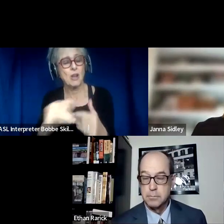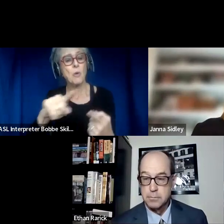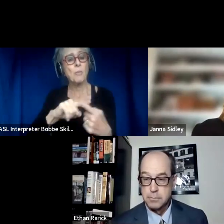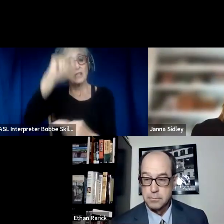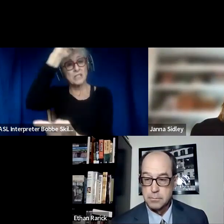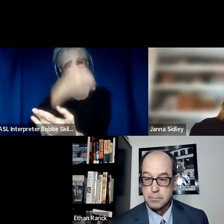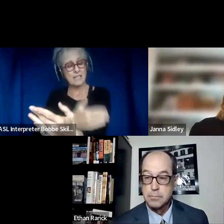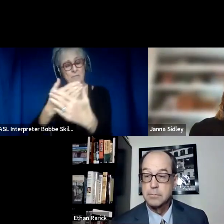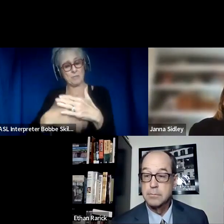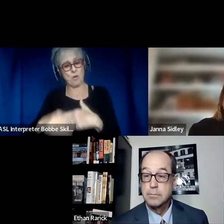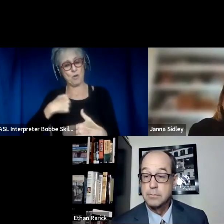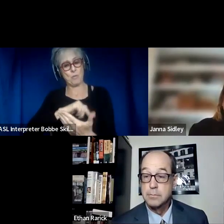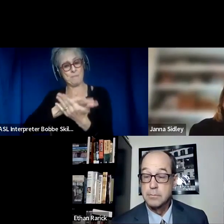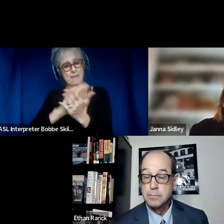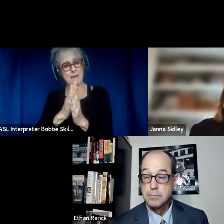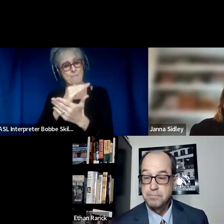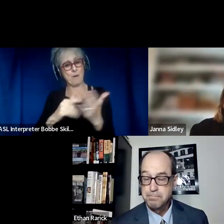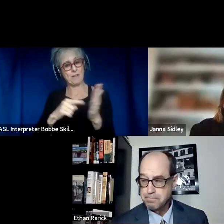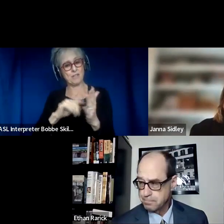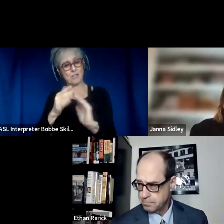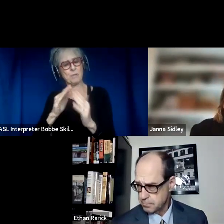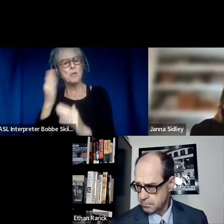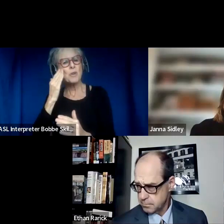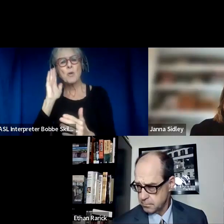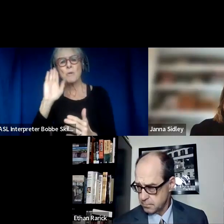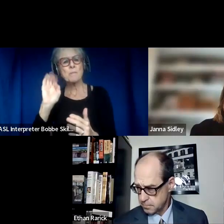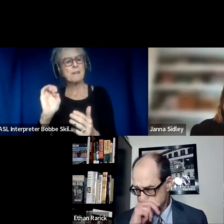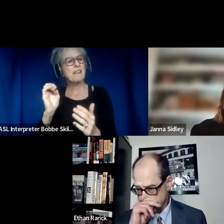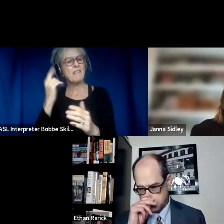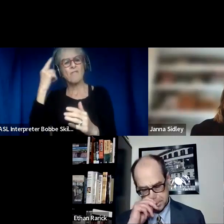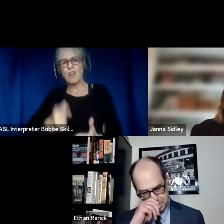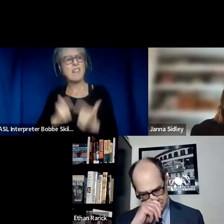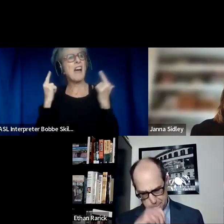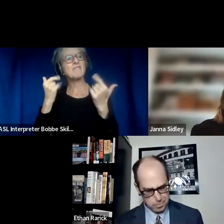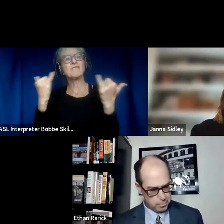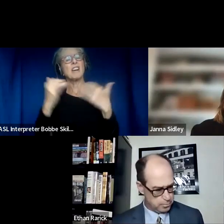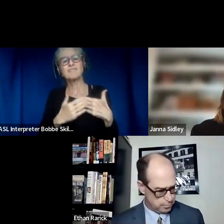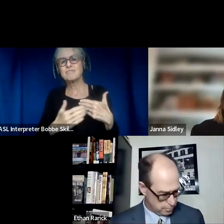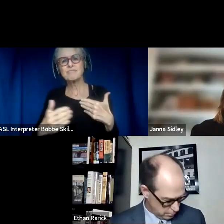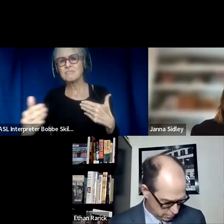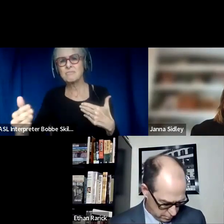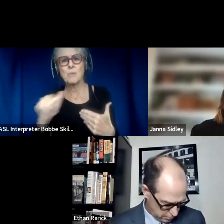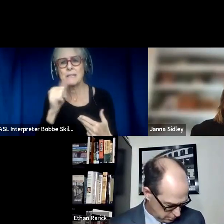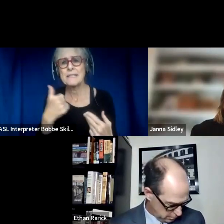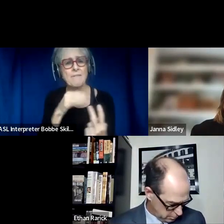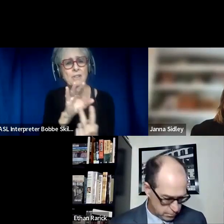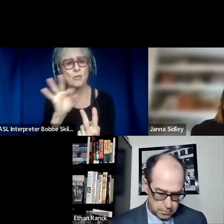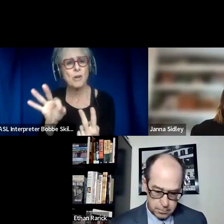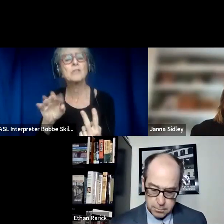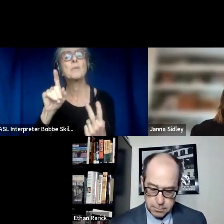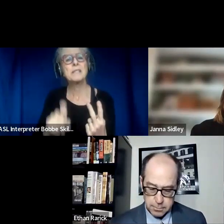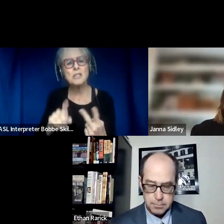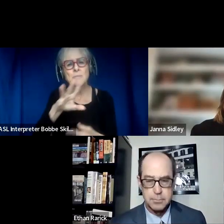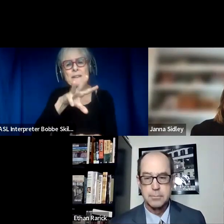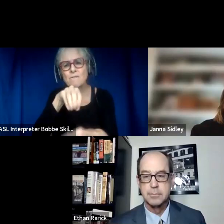community, we knew that it was going to be for life. We have no other choice but to be now part of the solution and try to find